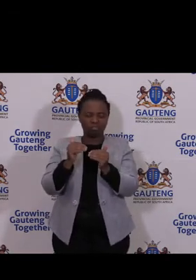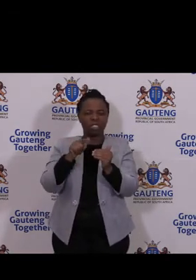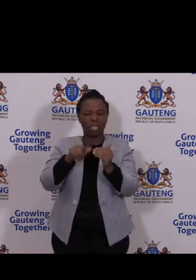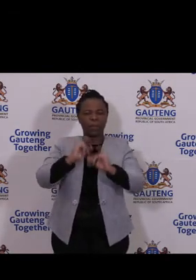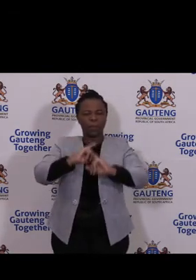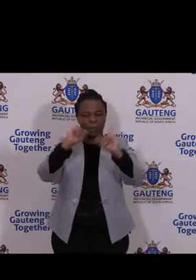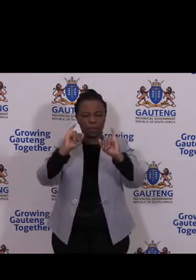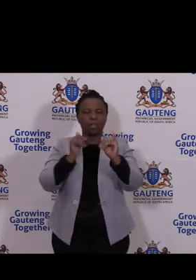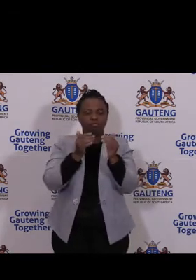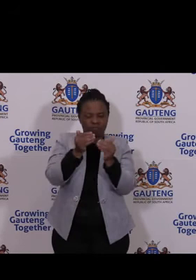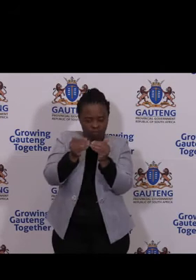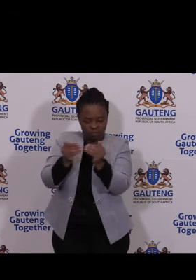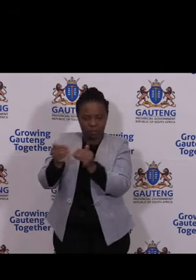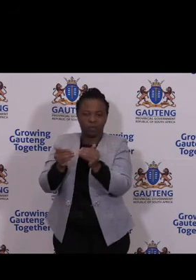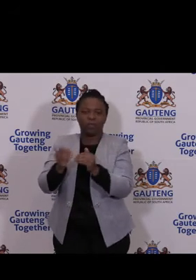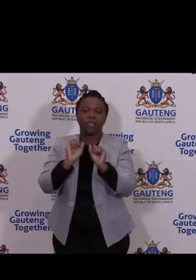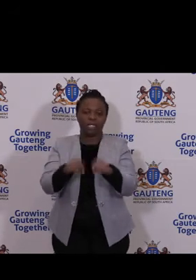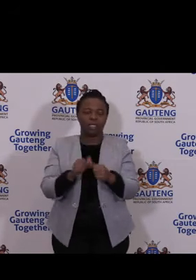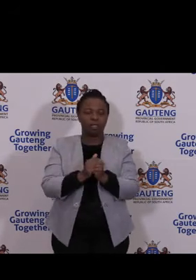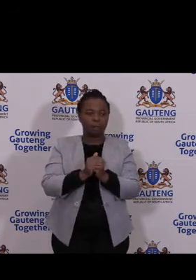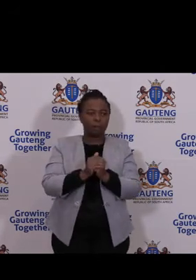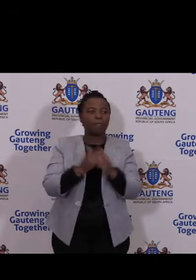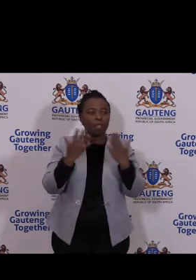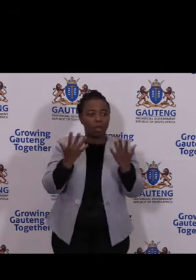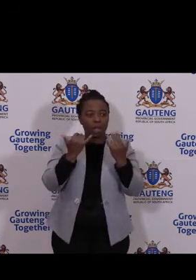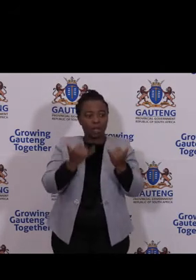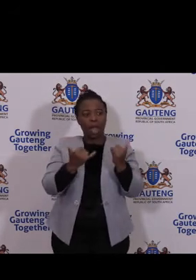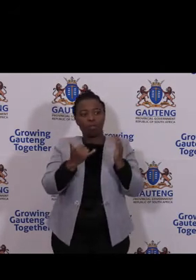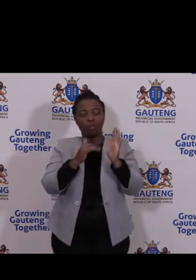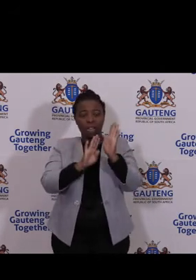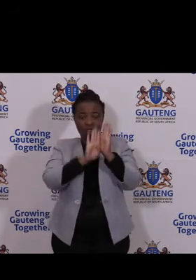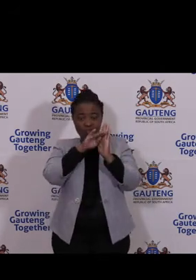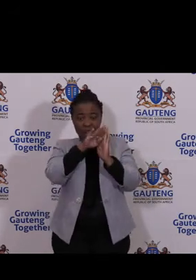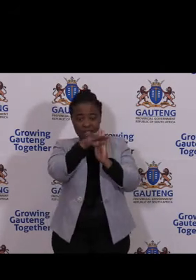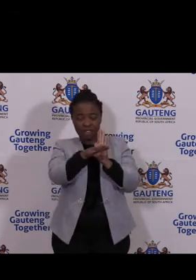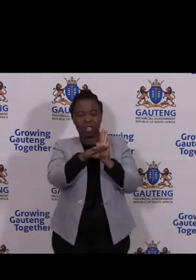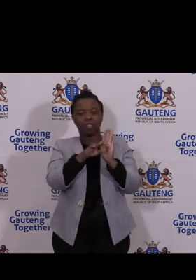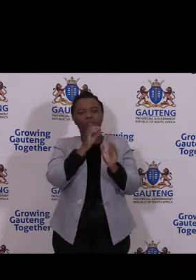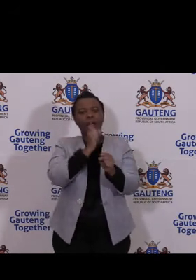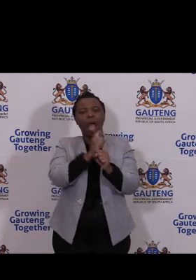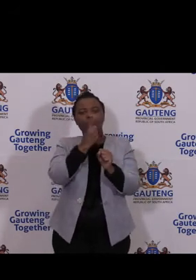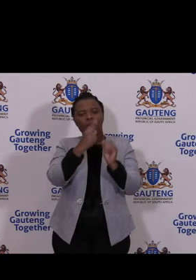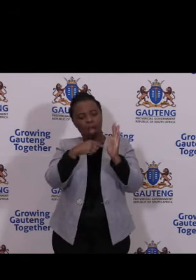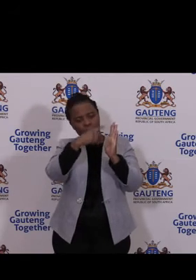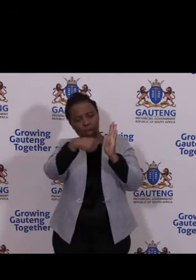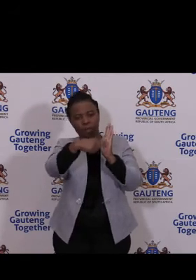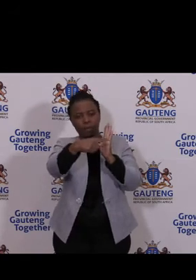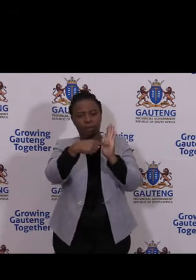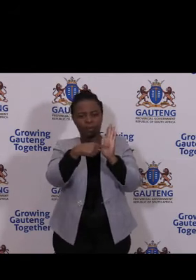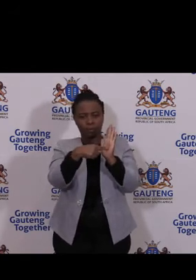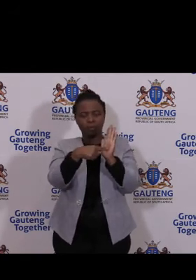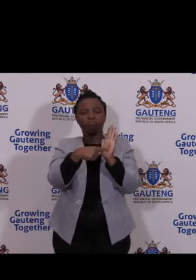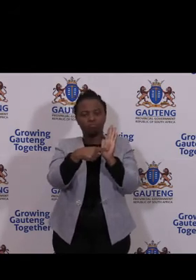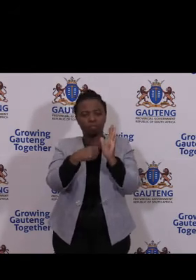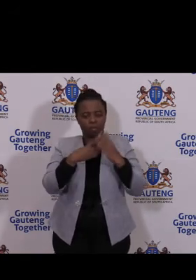the nice graphical representation of the situation in Gauteng, which reflects on the positive cases,